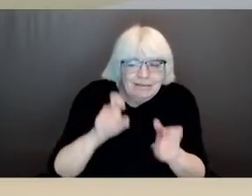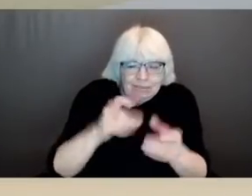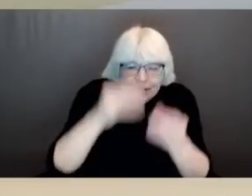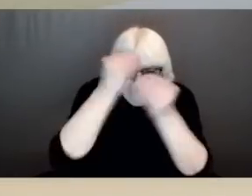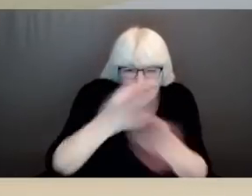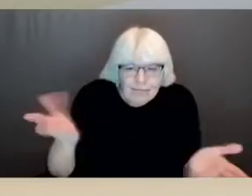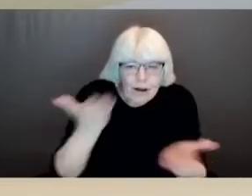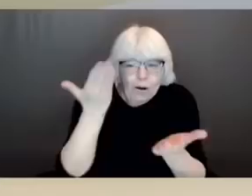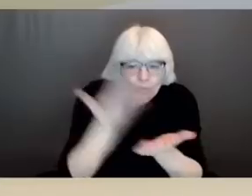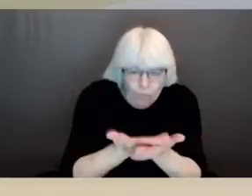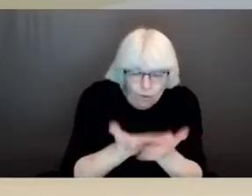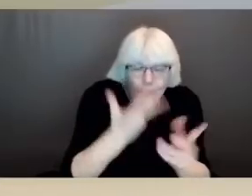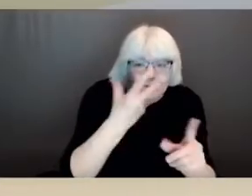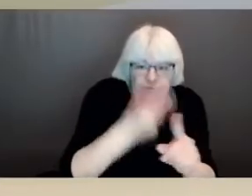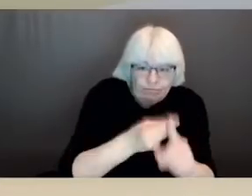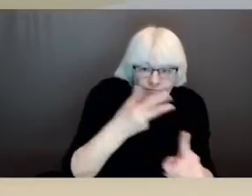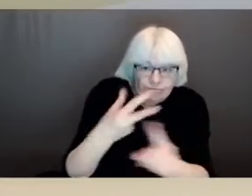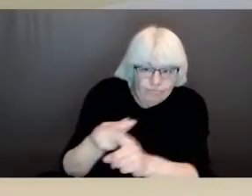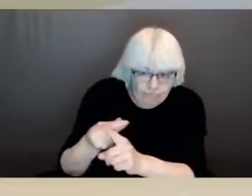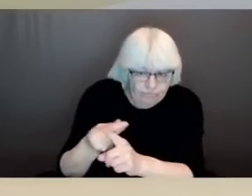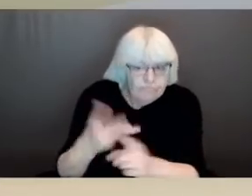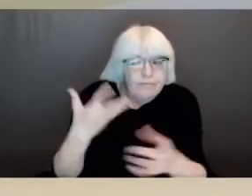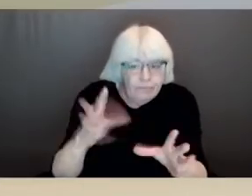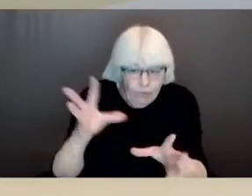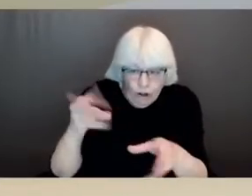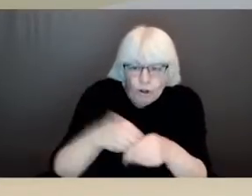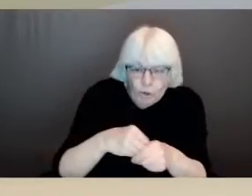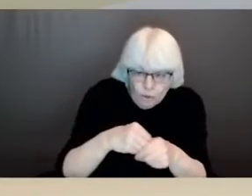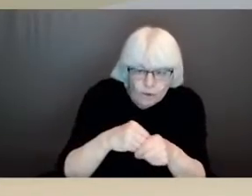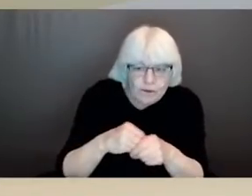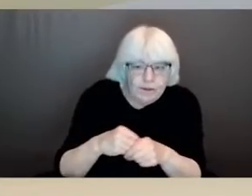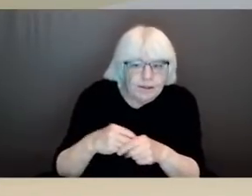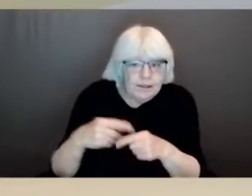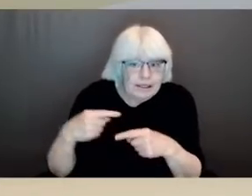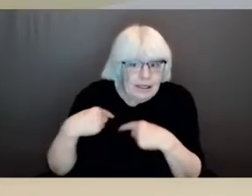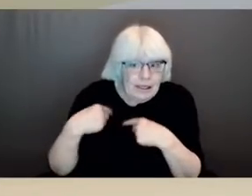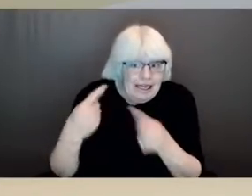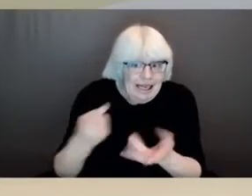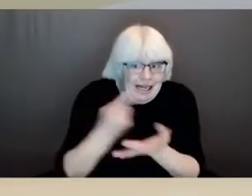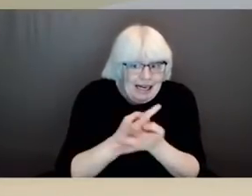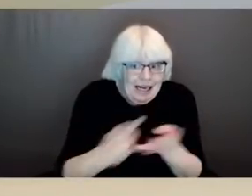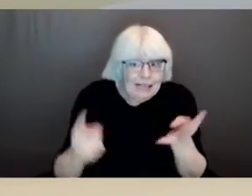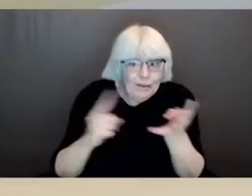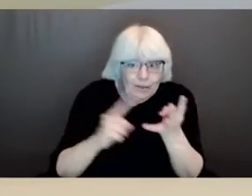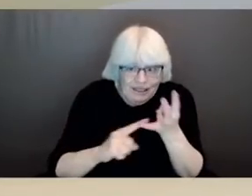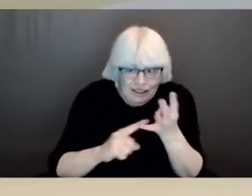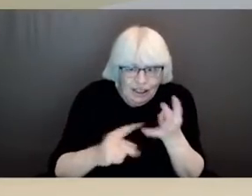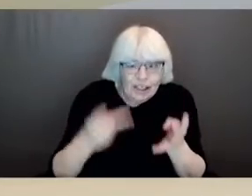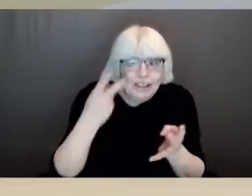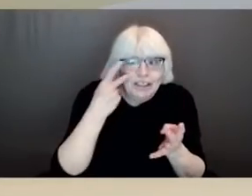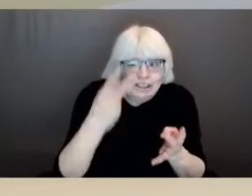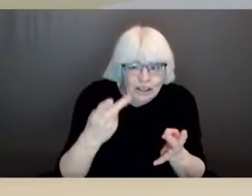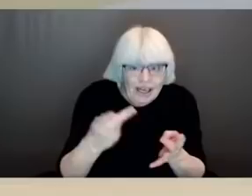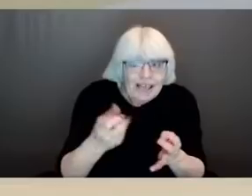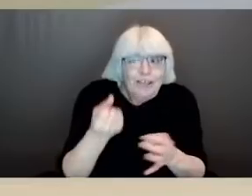includes the test or vaccinate. But up until the end of last week, we saw a 12% increase in